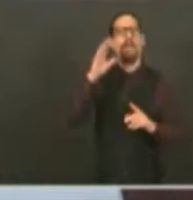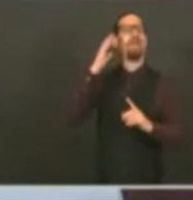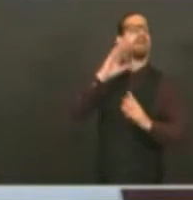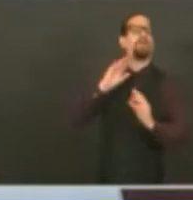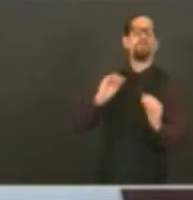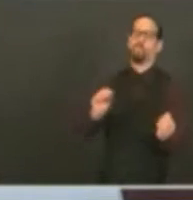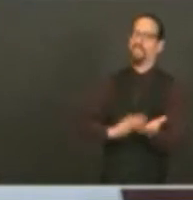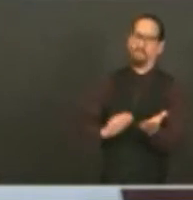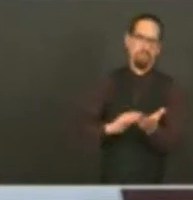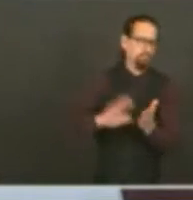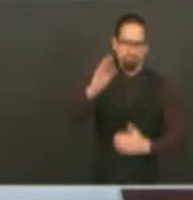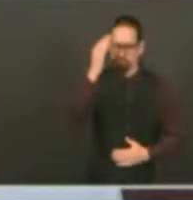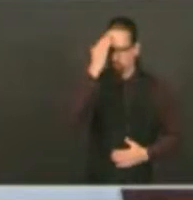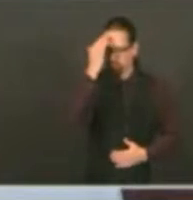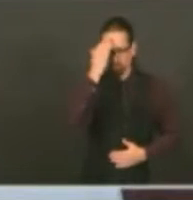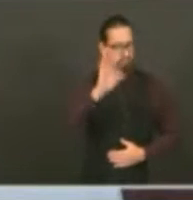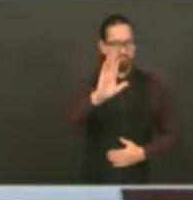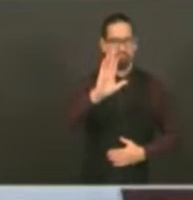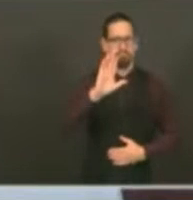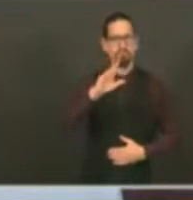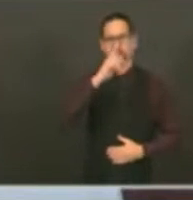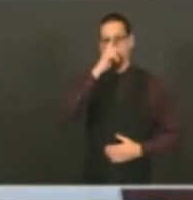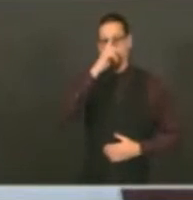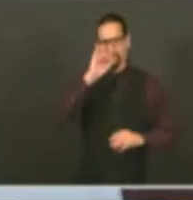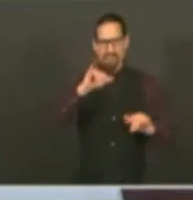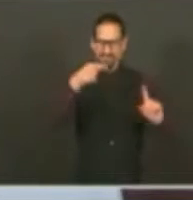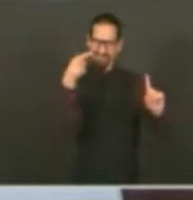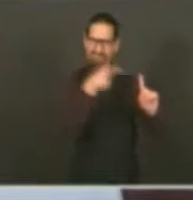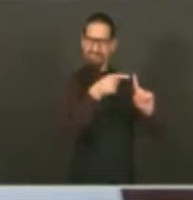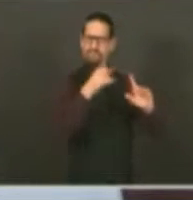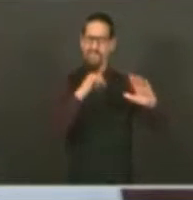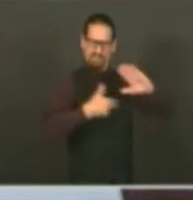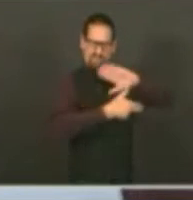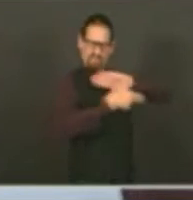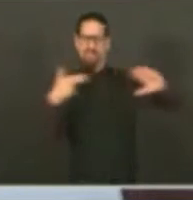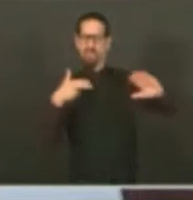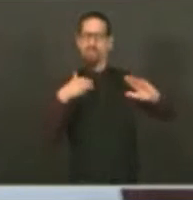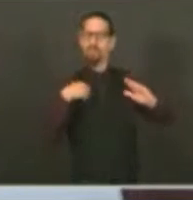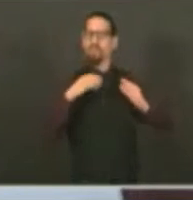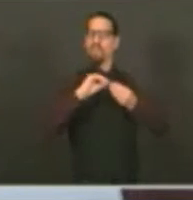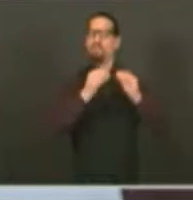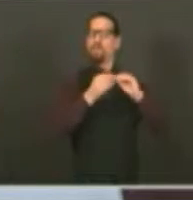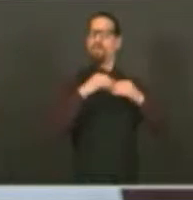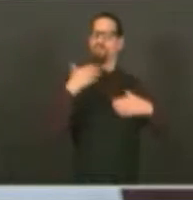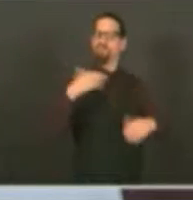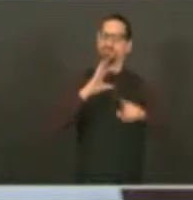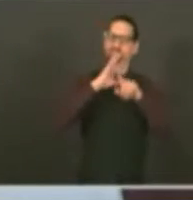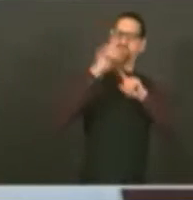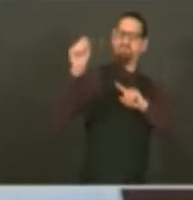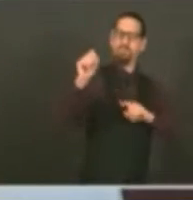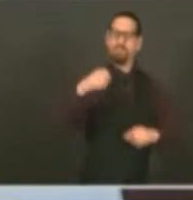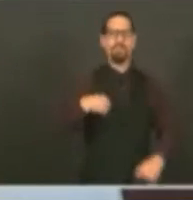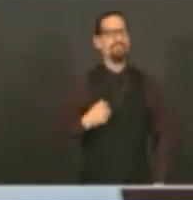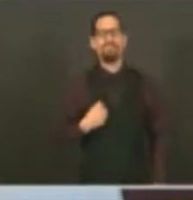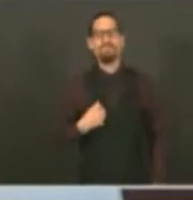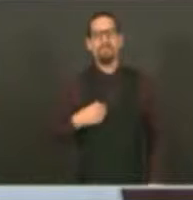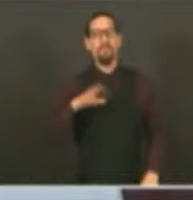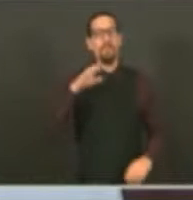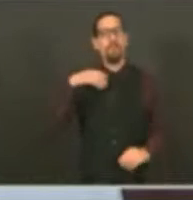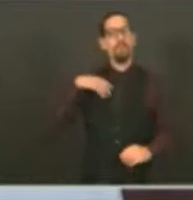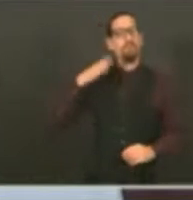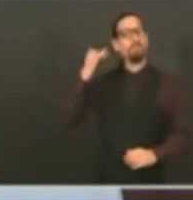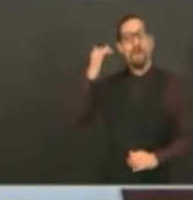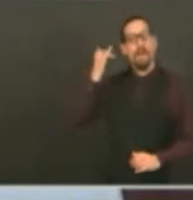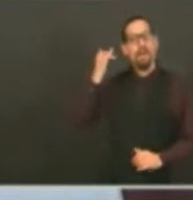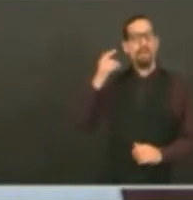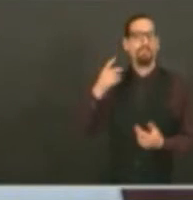It's not a distinction we want. And it's pretty simple why it's happening. People continue to not follow the rules. And as a